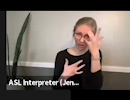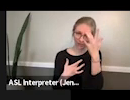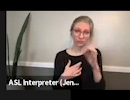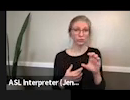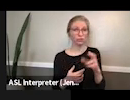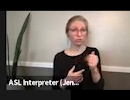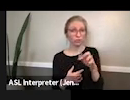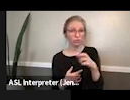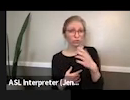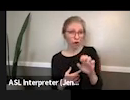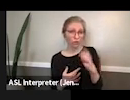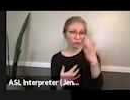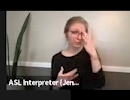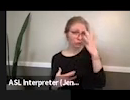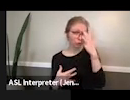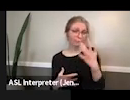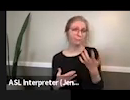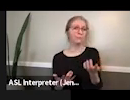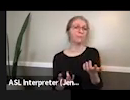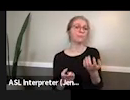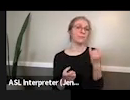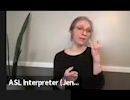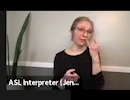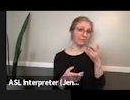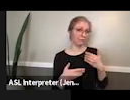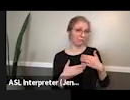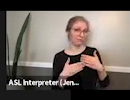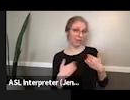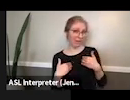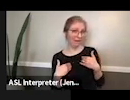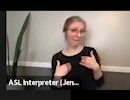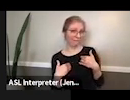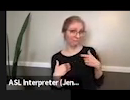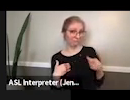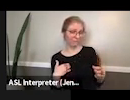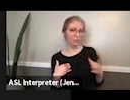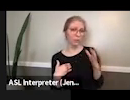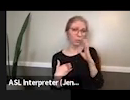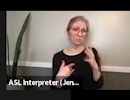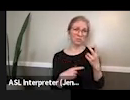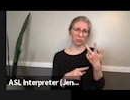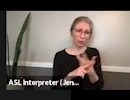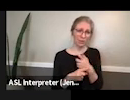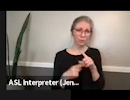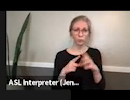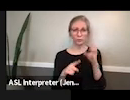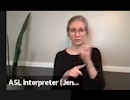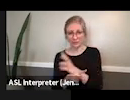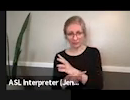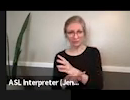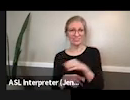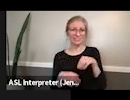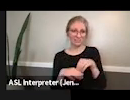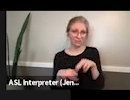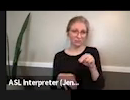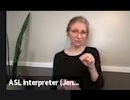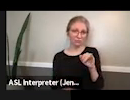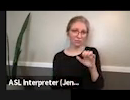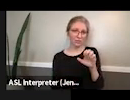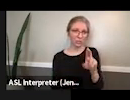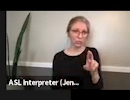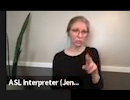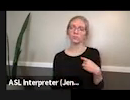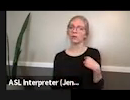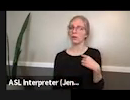not unusual that a kid born with charge syndrome will spend 3-6 months in the NICU. I talked with a